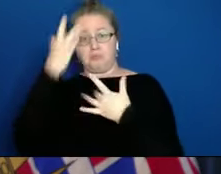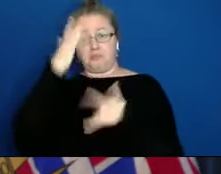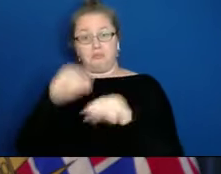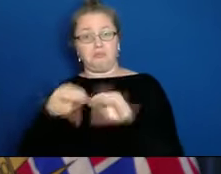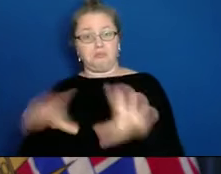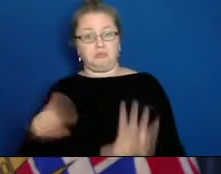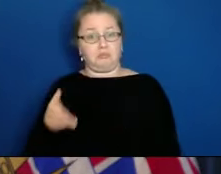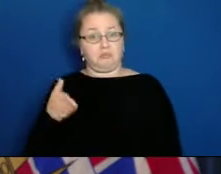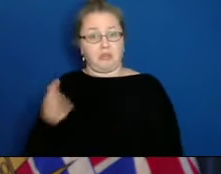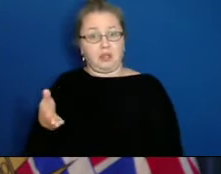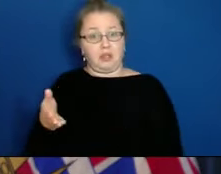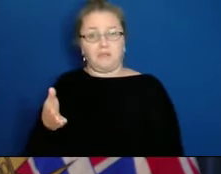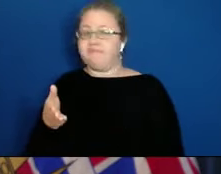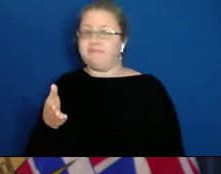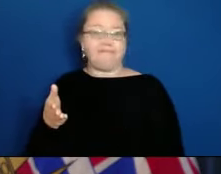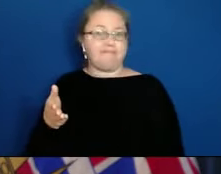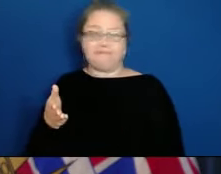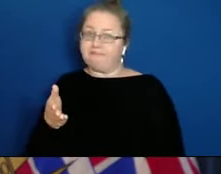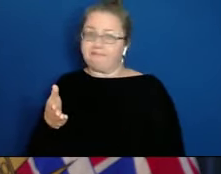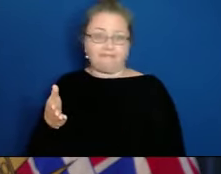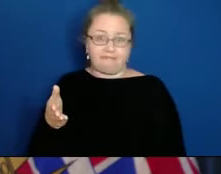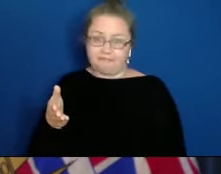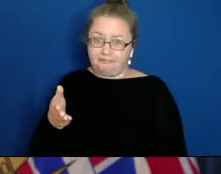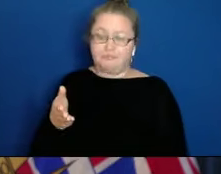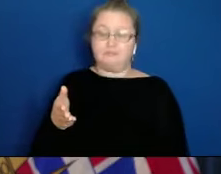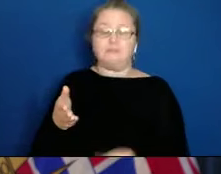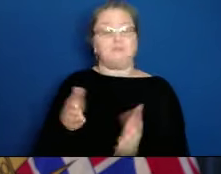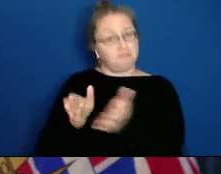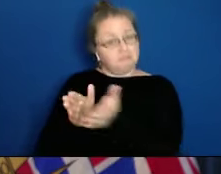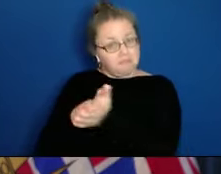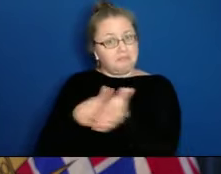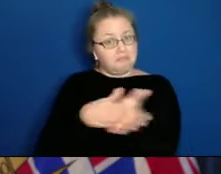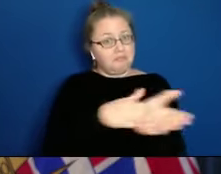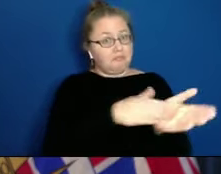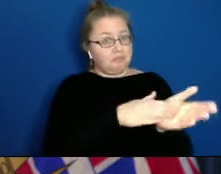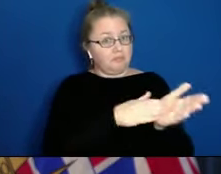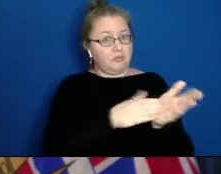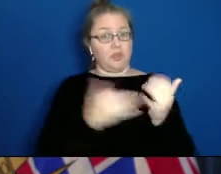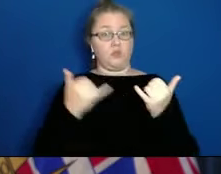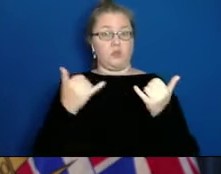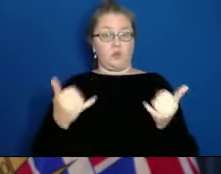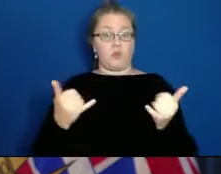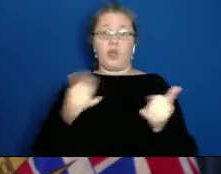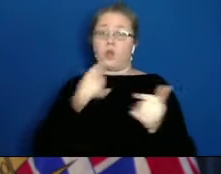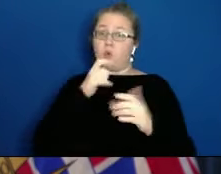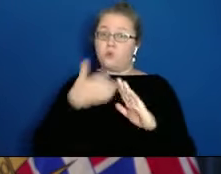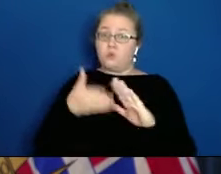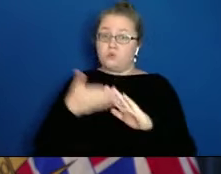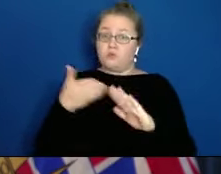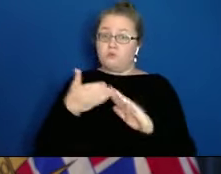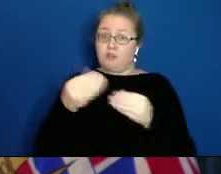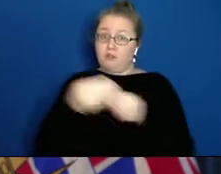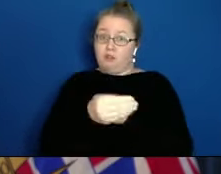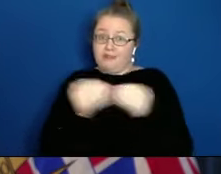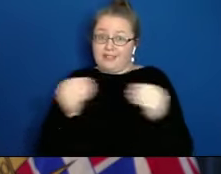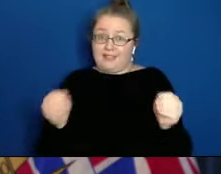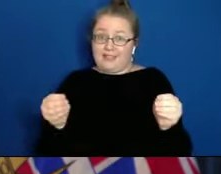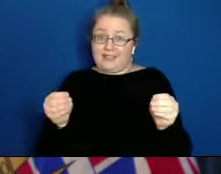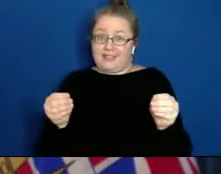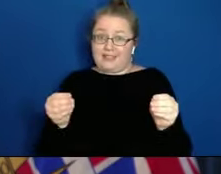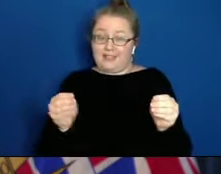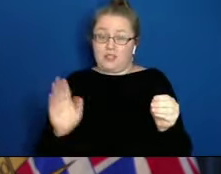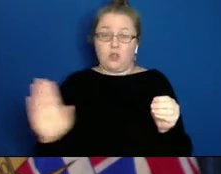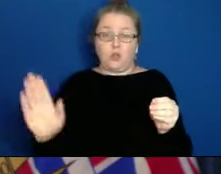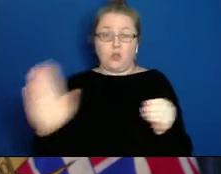transmission. Right now, we are asking all office-based employers to temporarily suspend